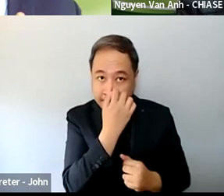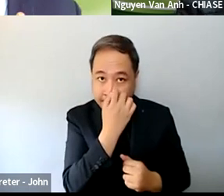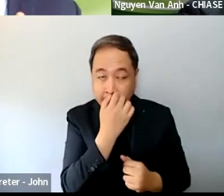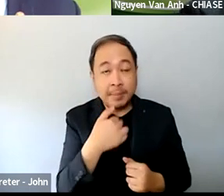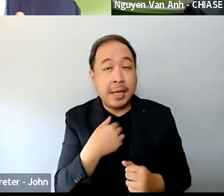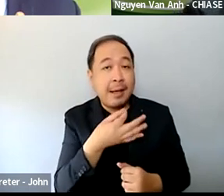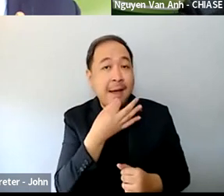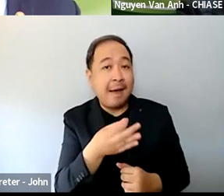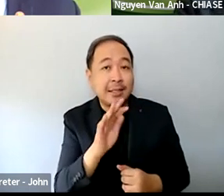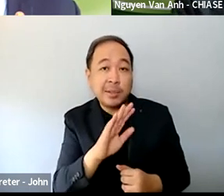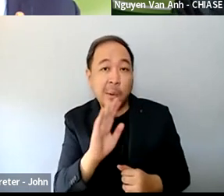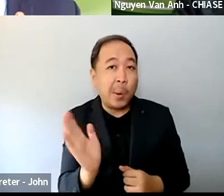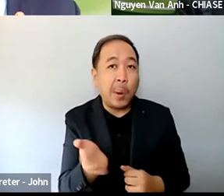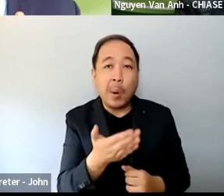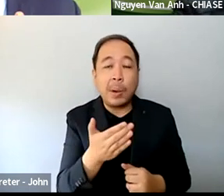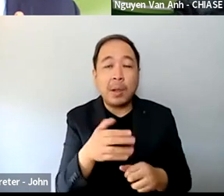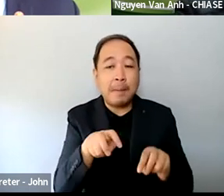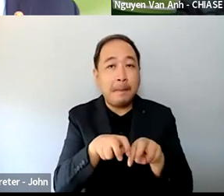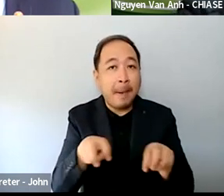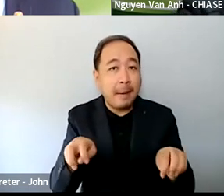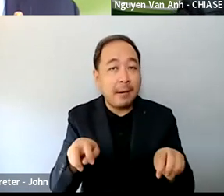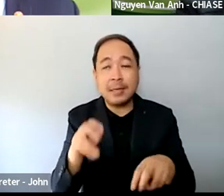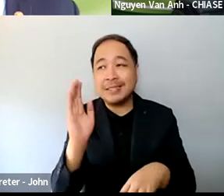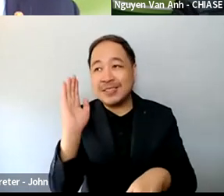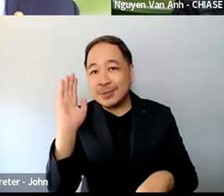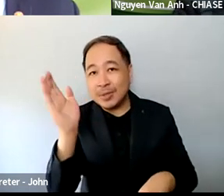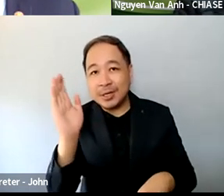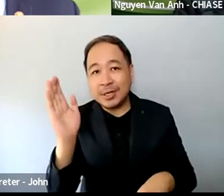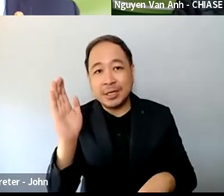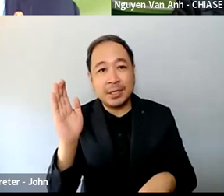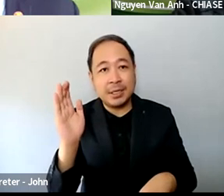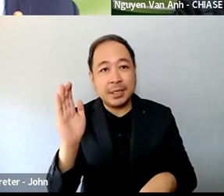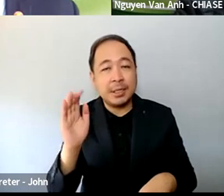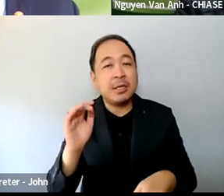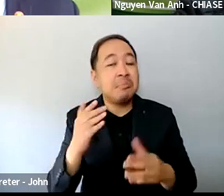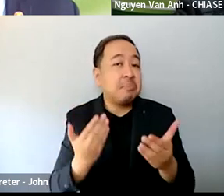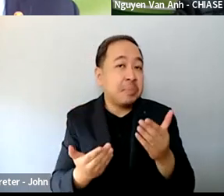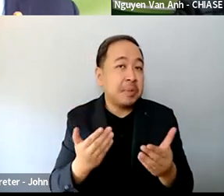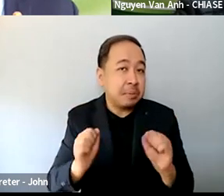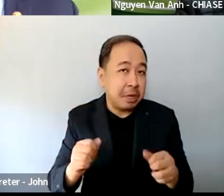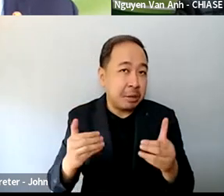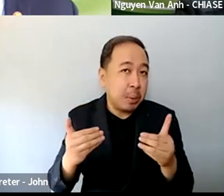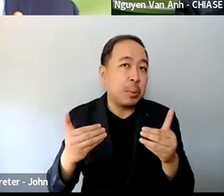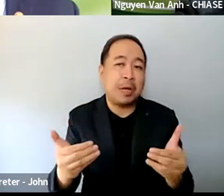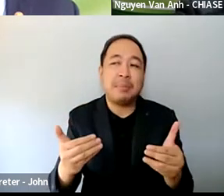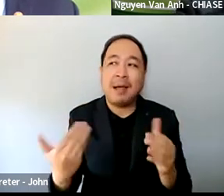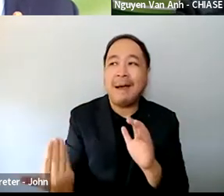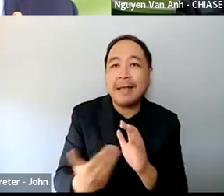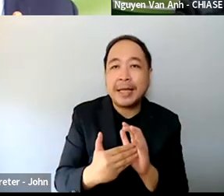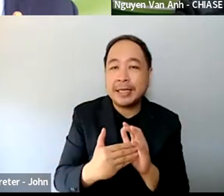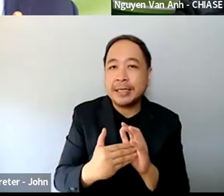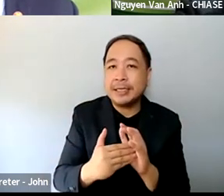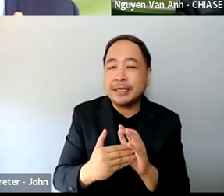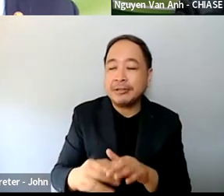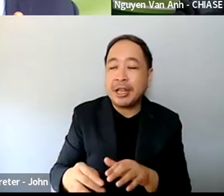and the speakers, please stay with us. We may have further opportunity to come back to you as we are